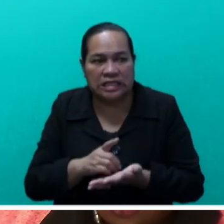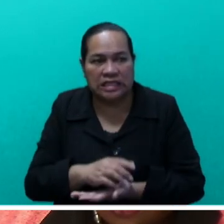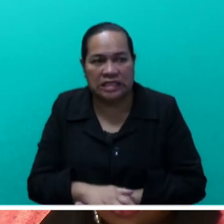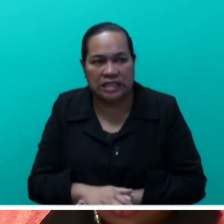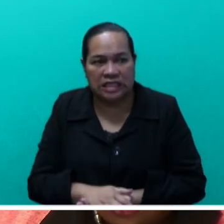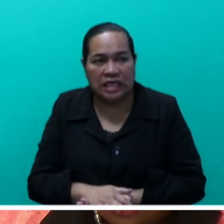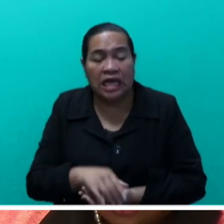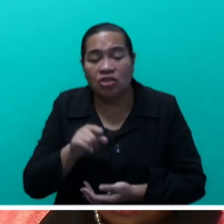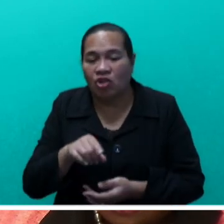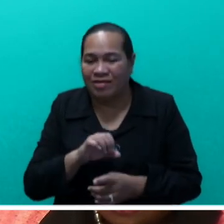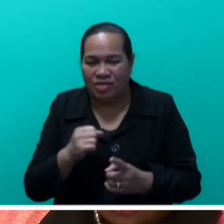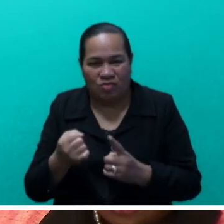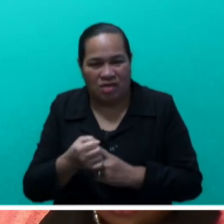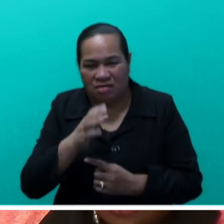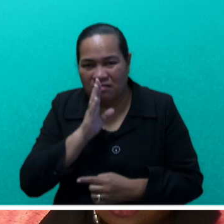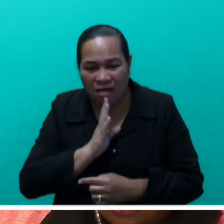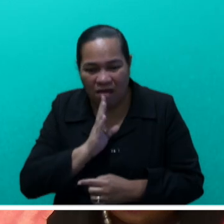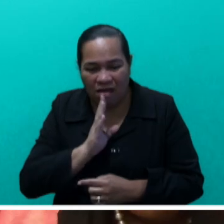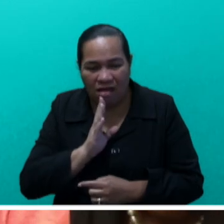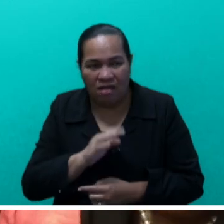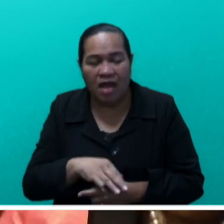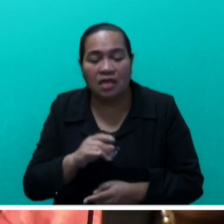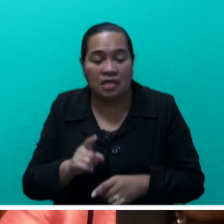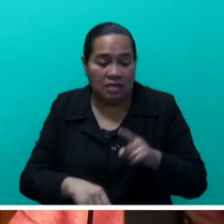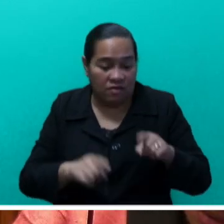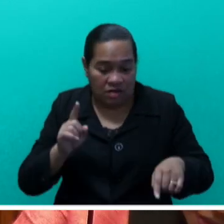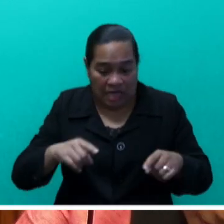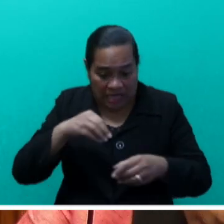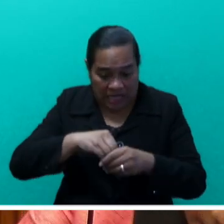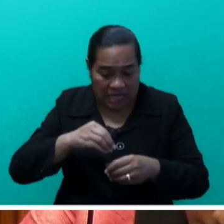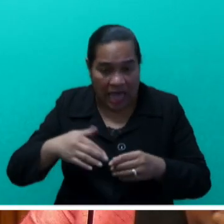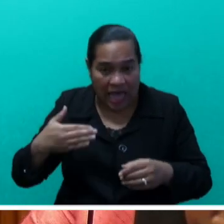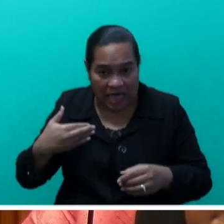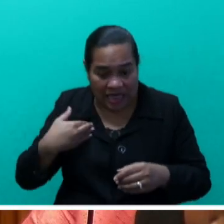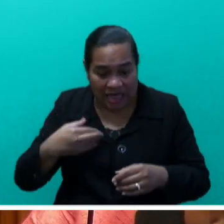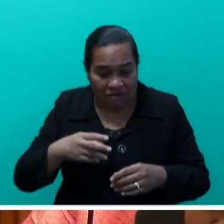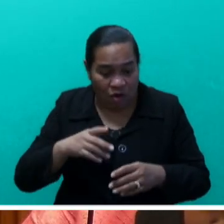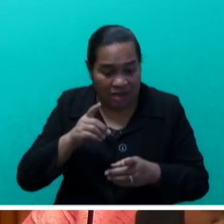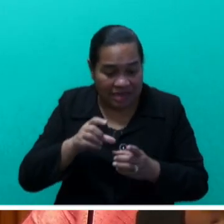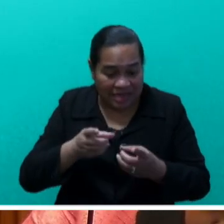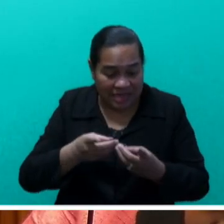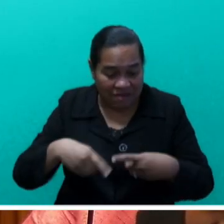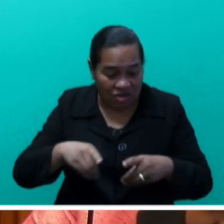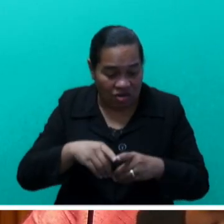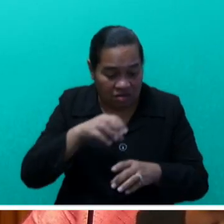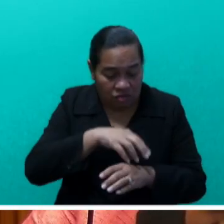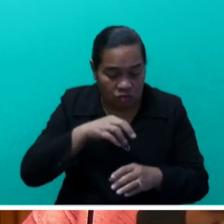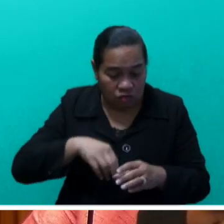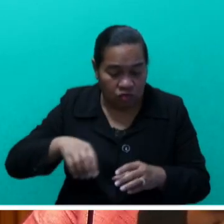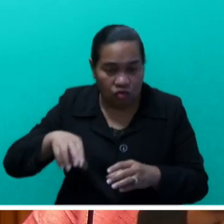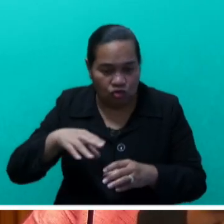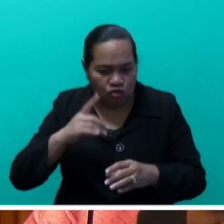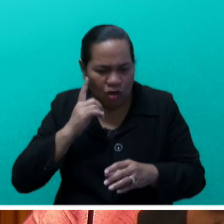situation in Fiji, the Wellness Division of the Ministry is tasked, amongst its many roles, with undertaking